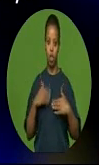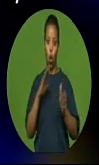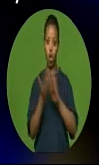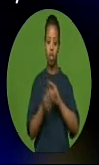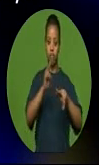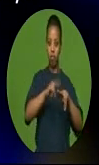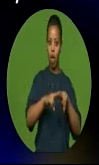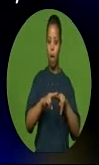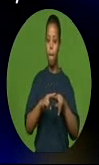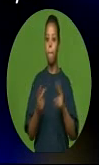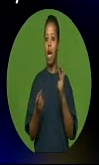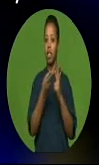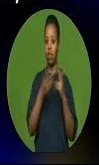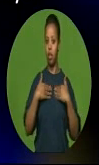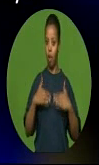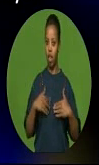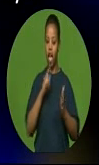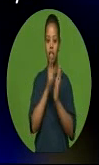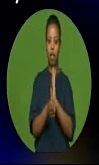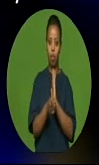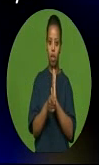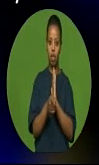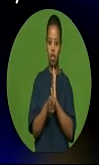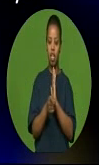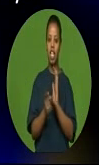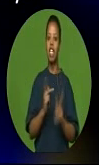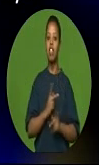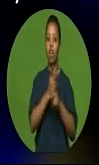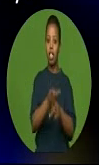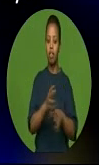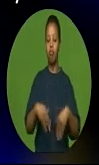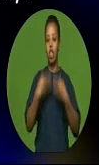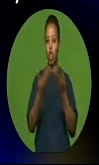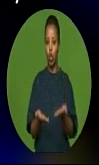a third party, example, credit insurer,